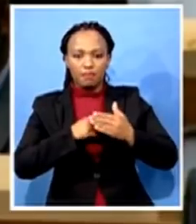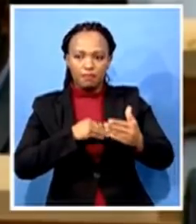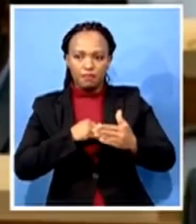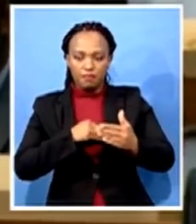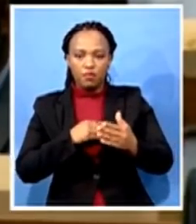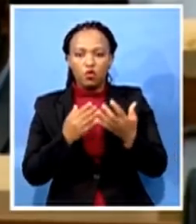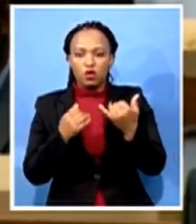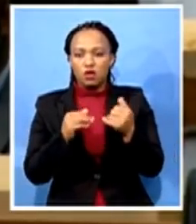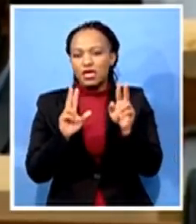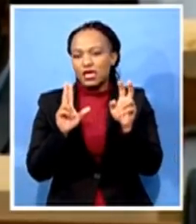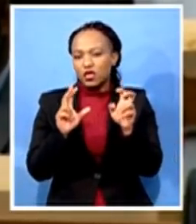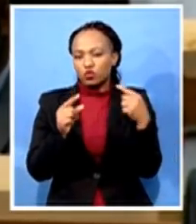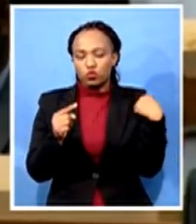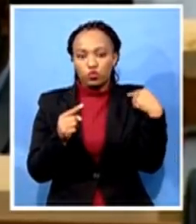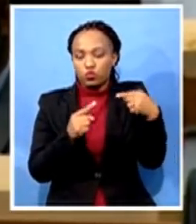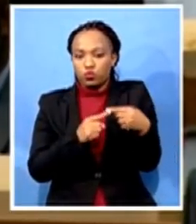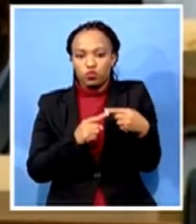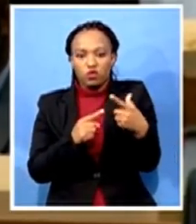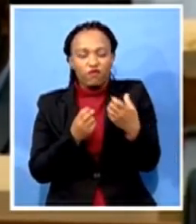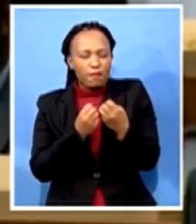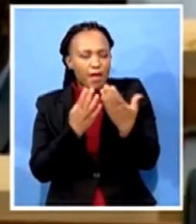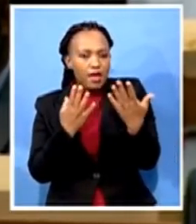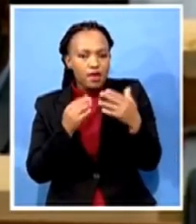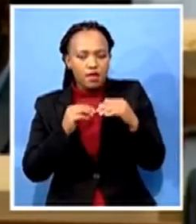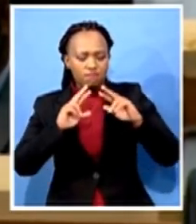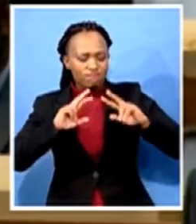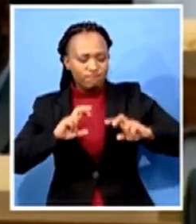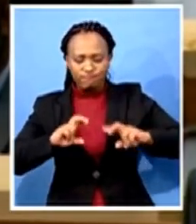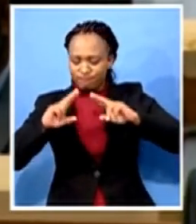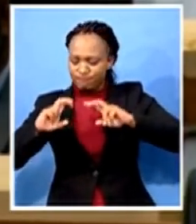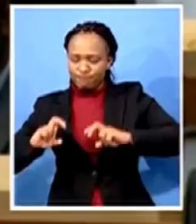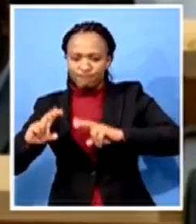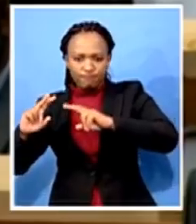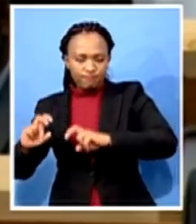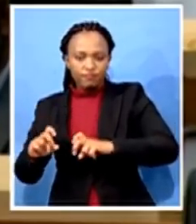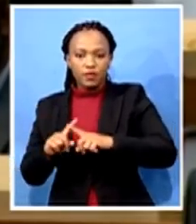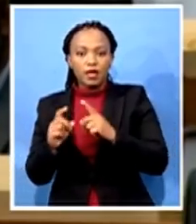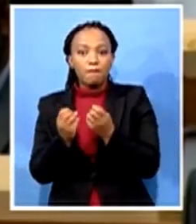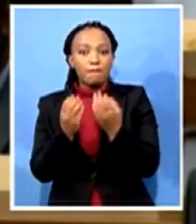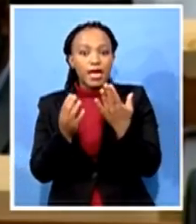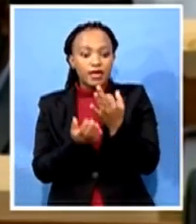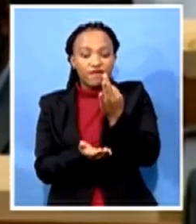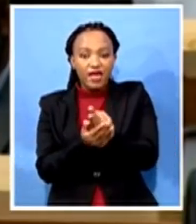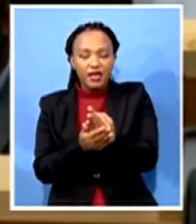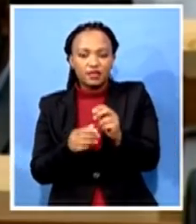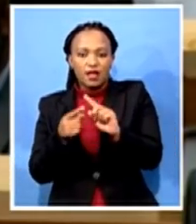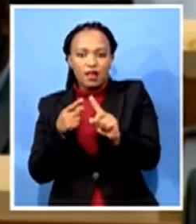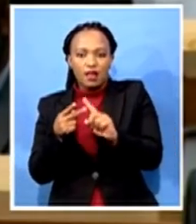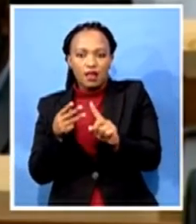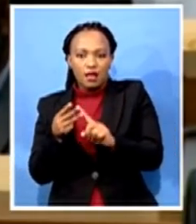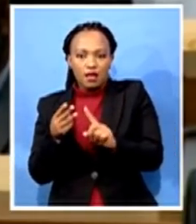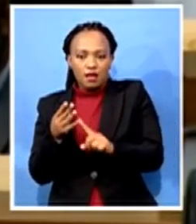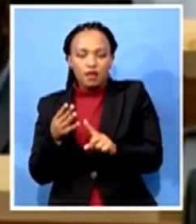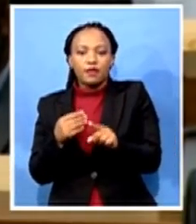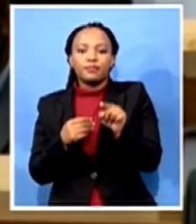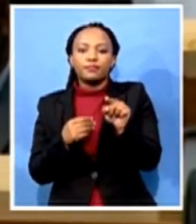of investigations, and many of those facts, correct or incorrect, in fact, are